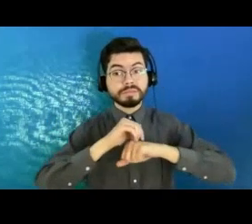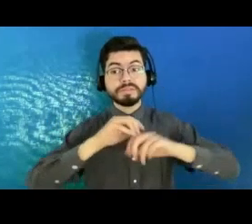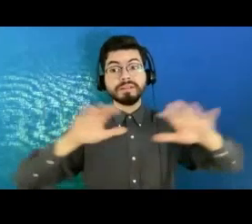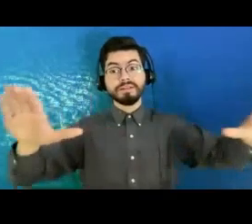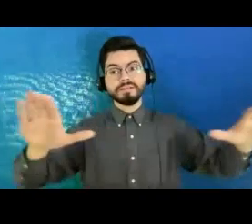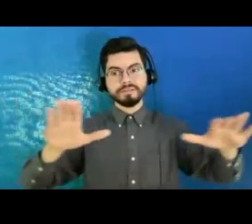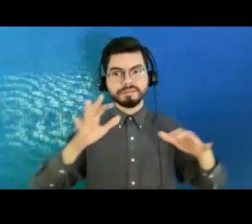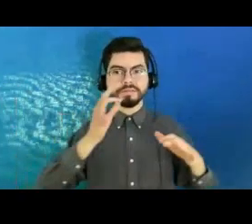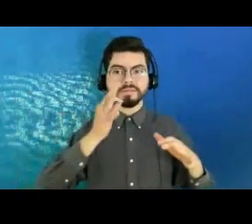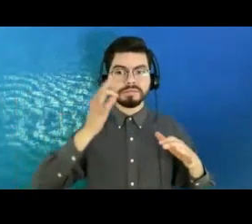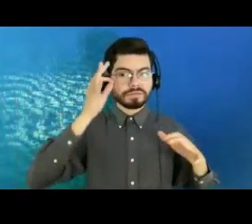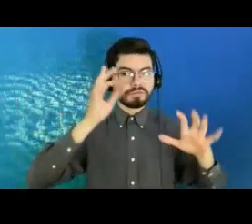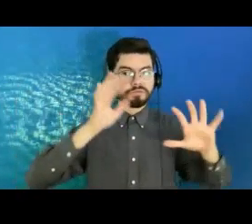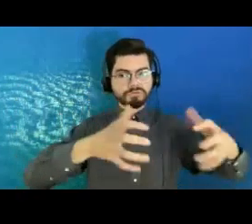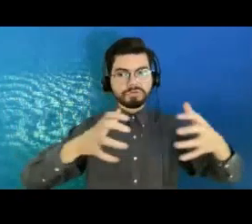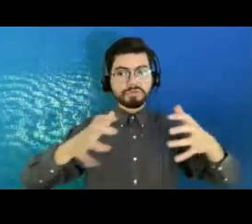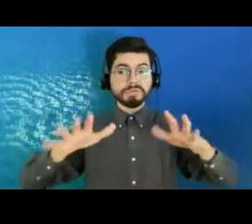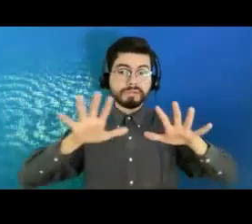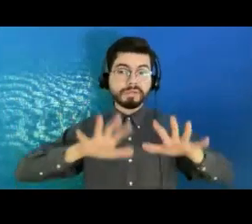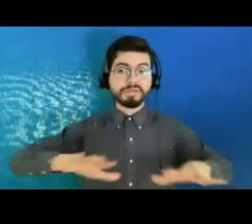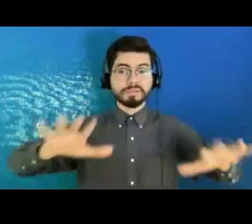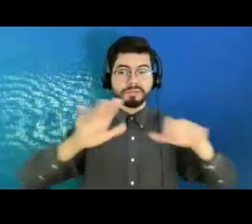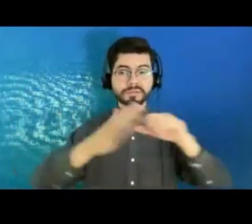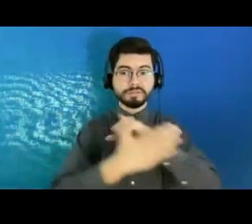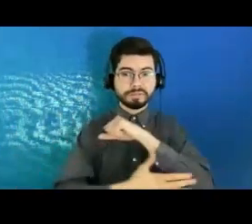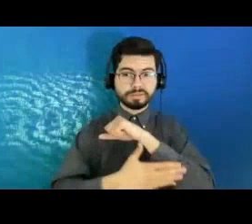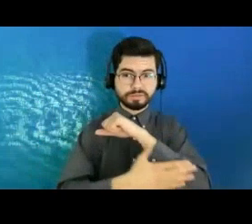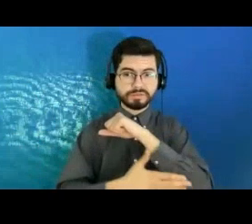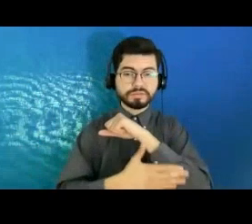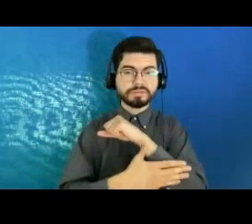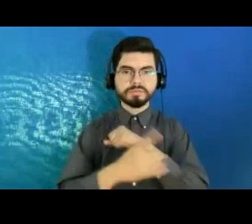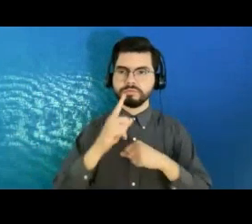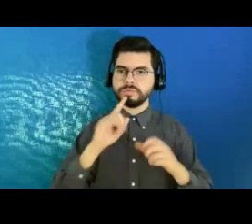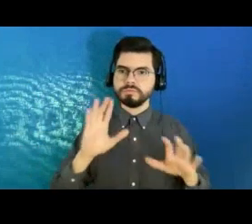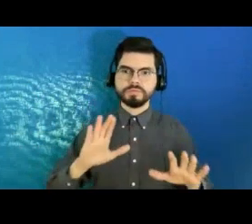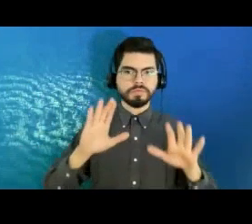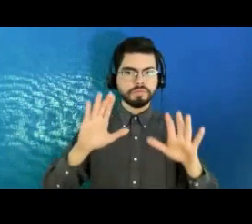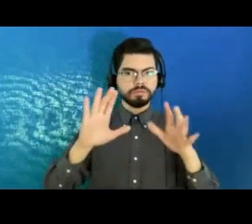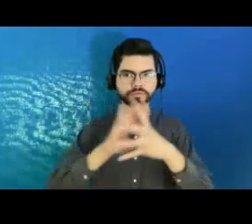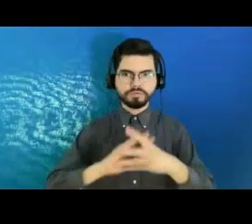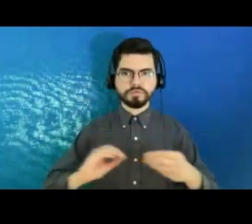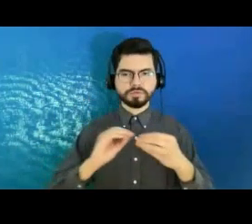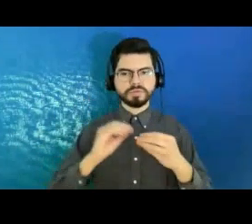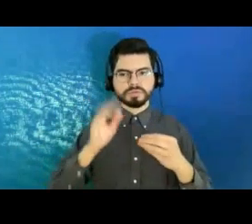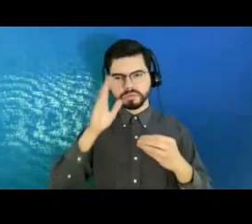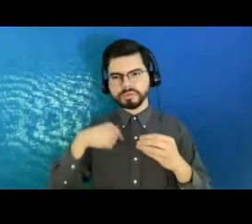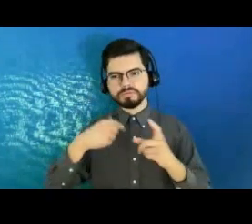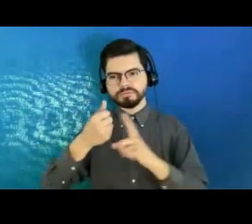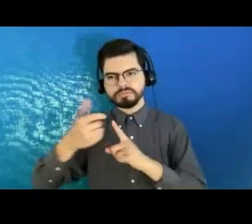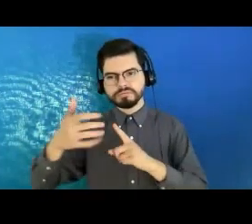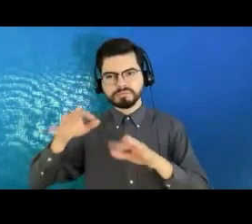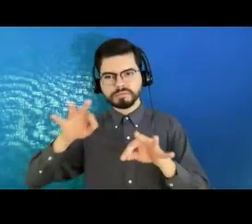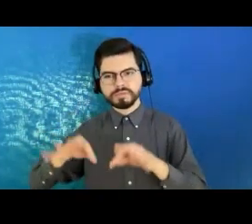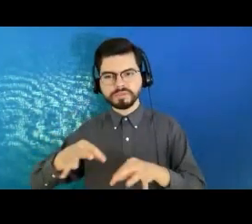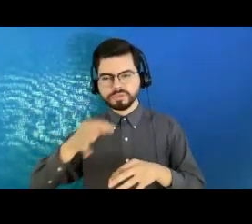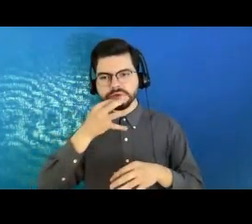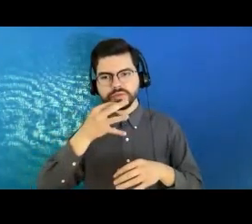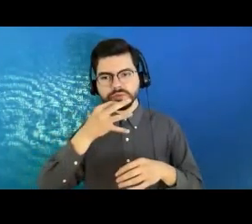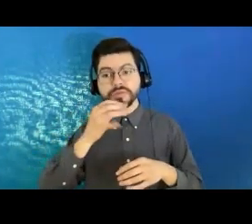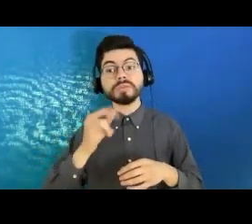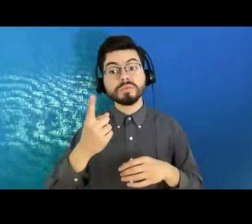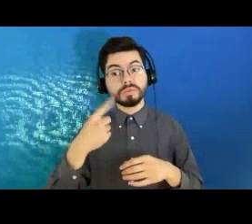country. It's really an amazing success story, and I'll get into it in a couple more slides, but that is one tool in the toolbox that we are really heavily investing in. What